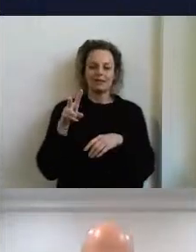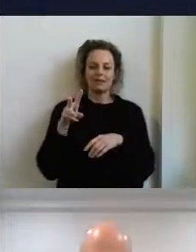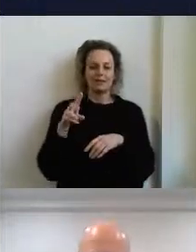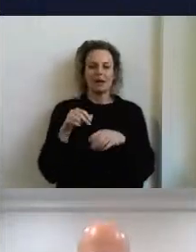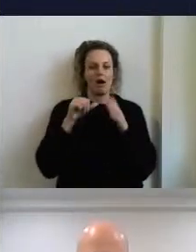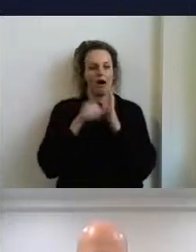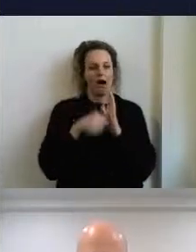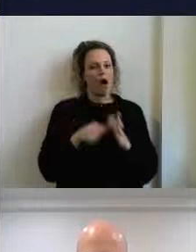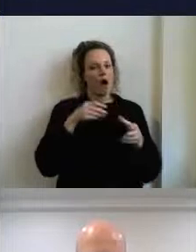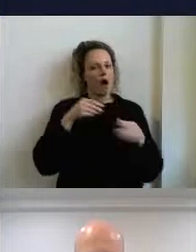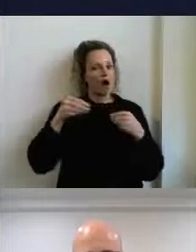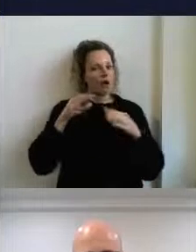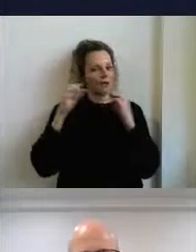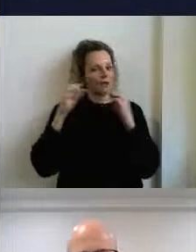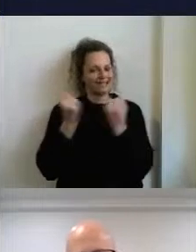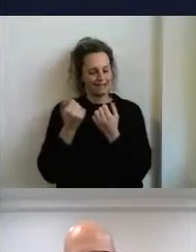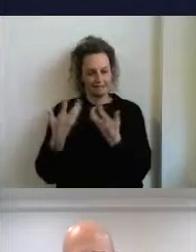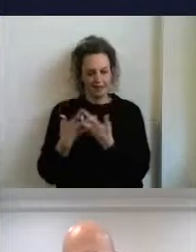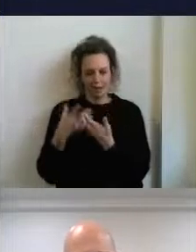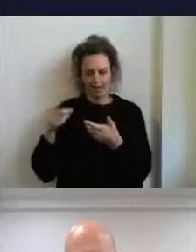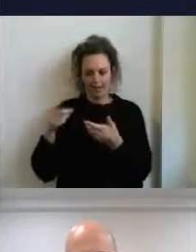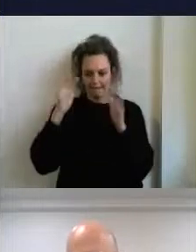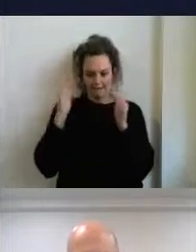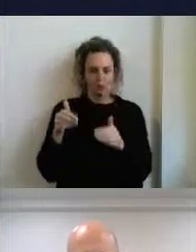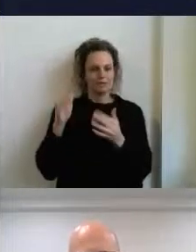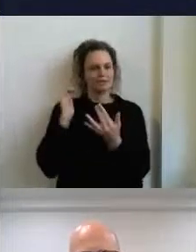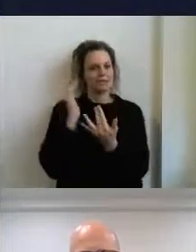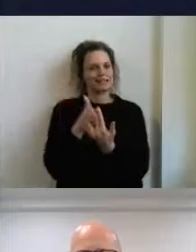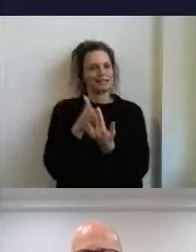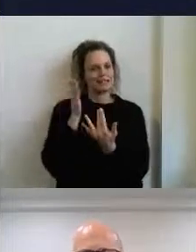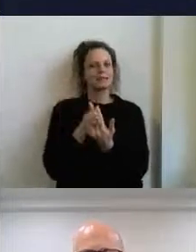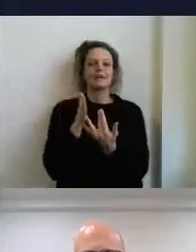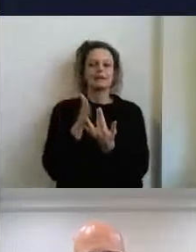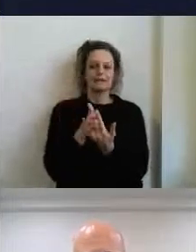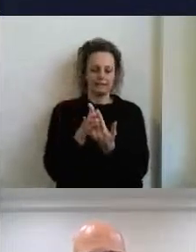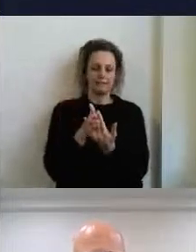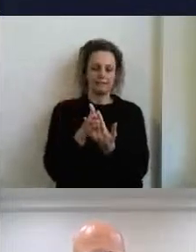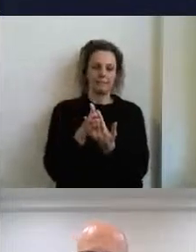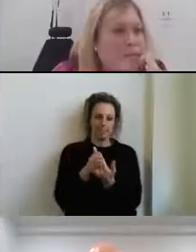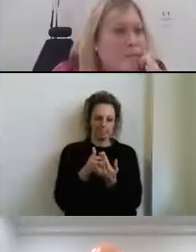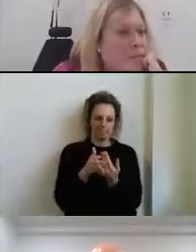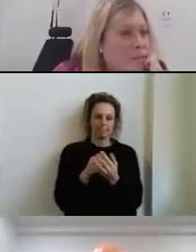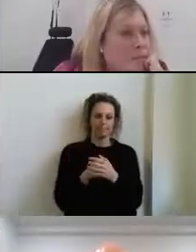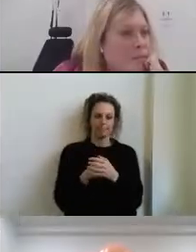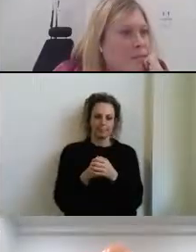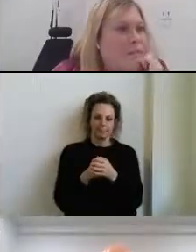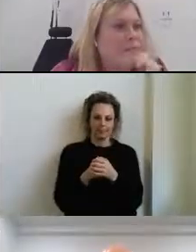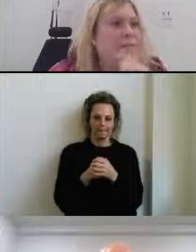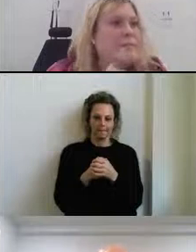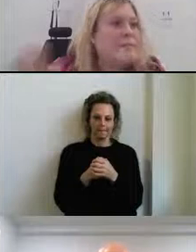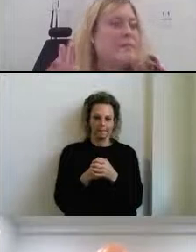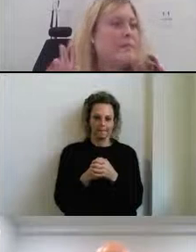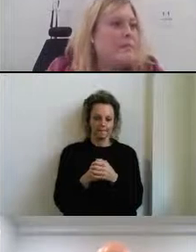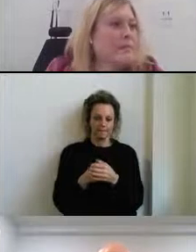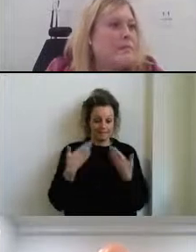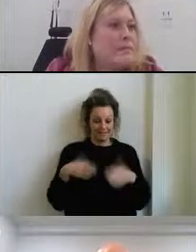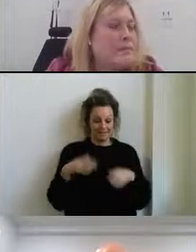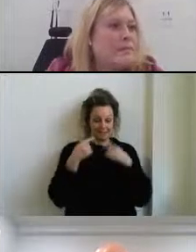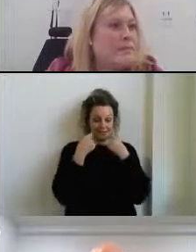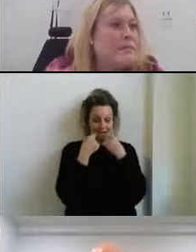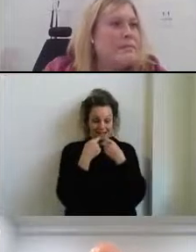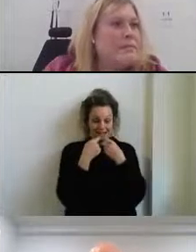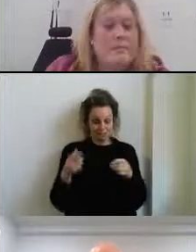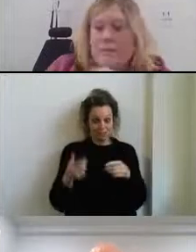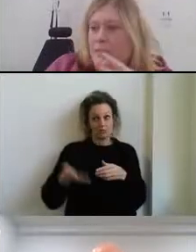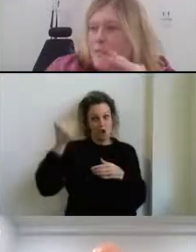they iterate on accessibility. And Addy and I were again smiling about this pre-show today. We announced earlier this